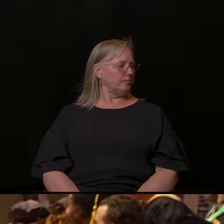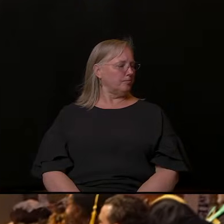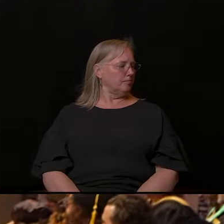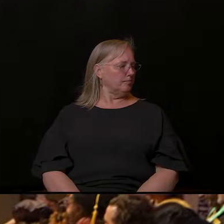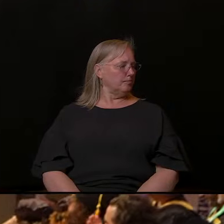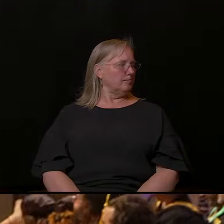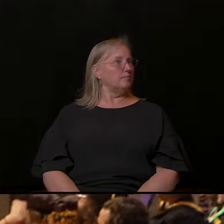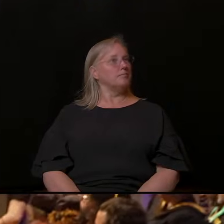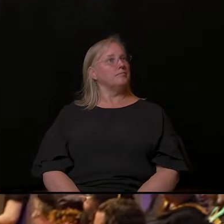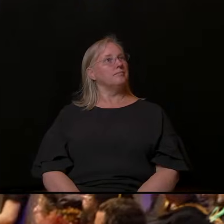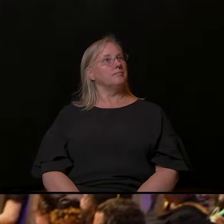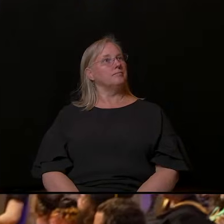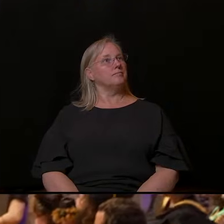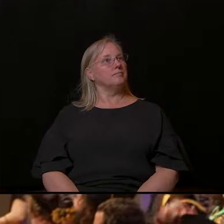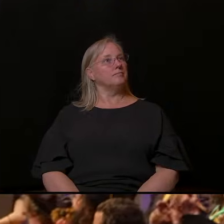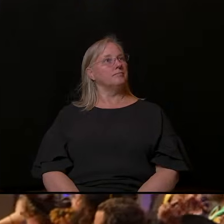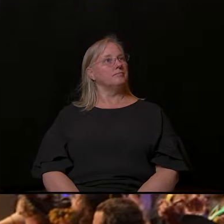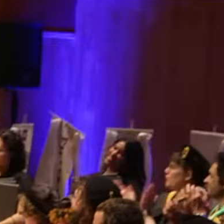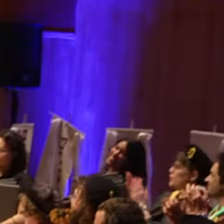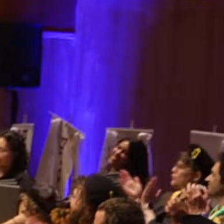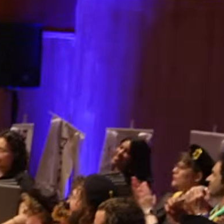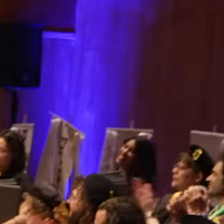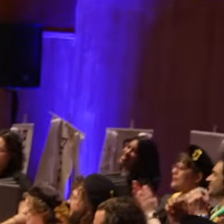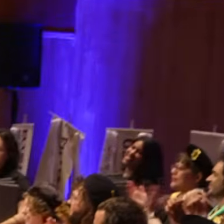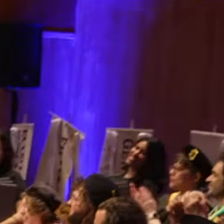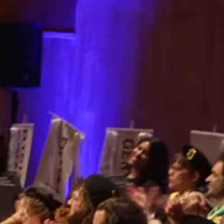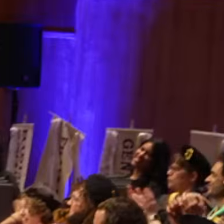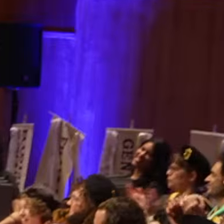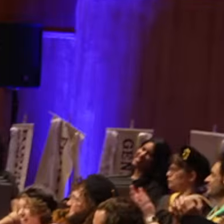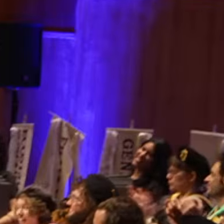Artie Sadahiro, cum laude.